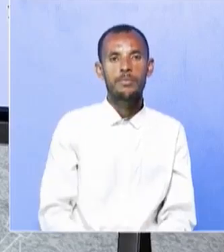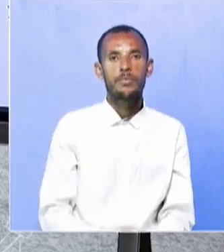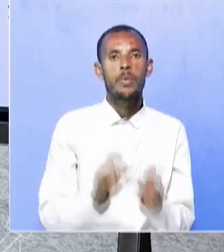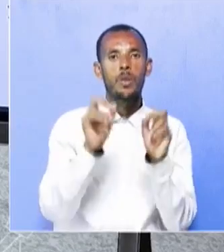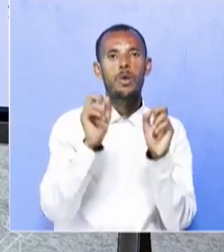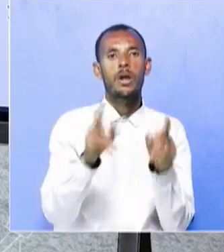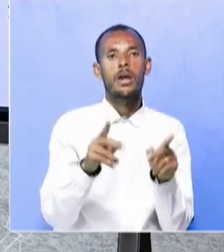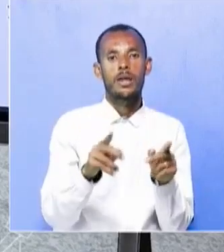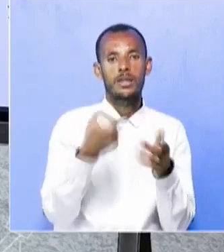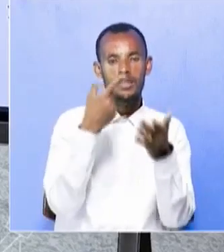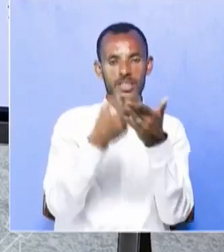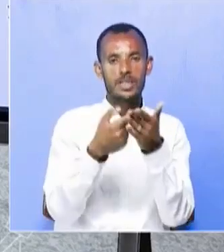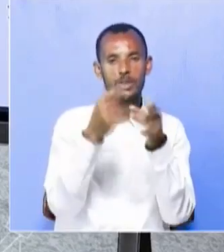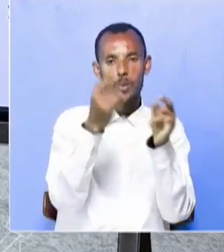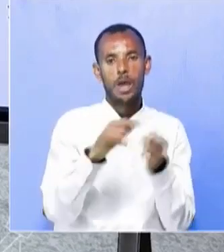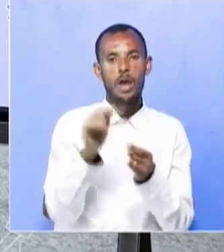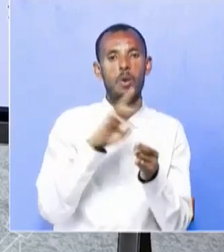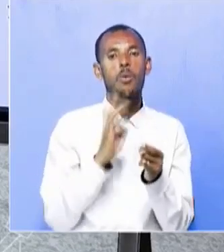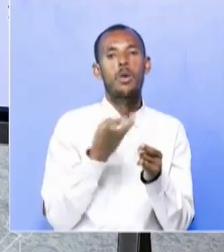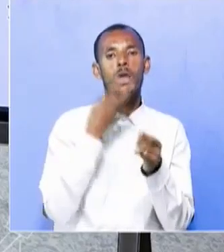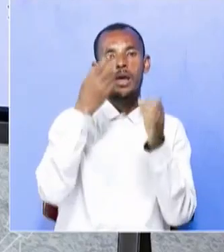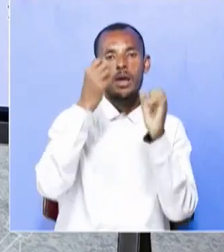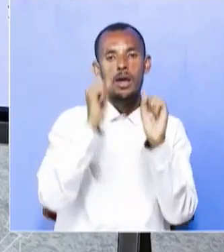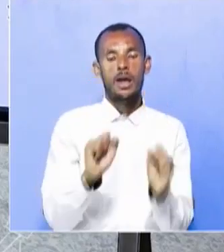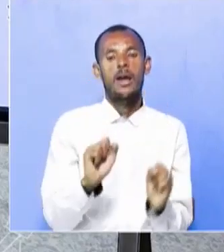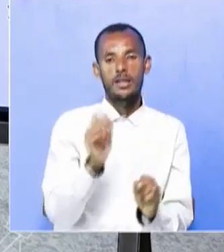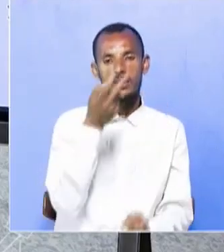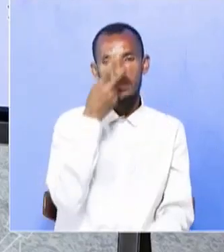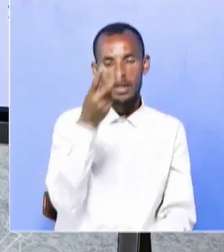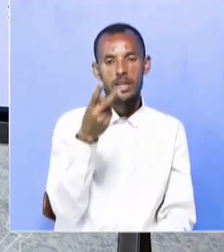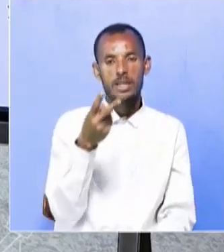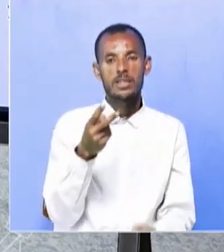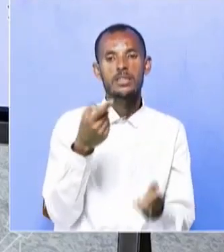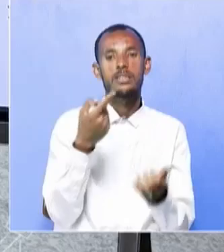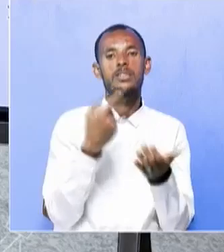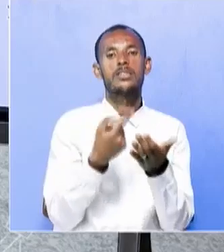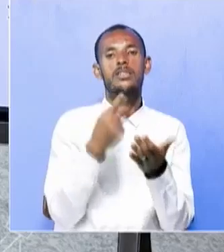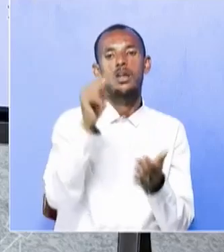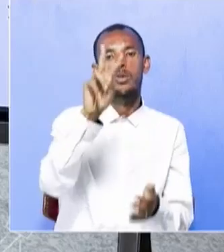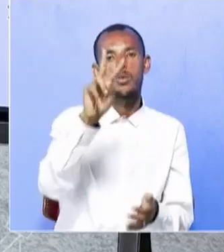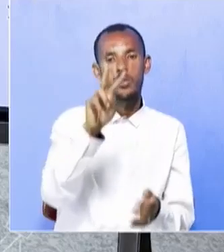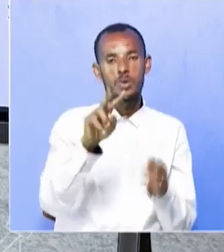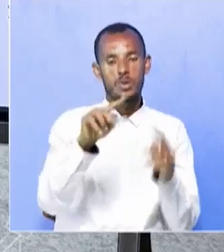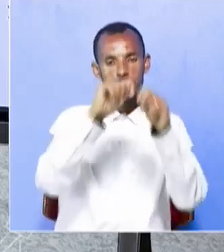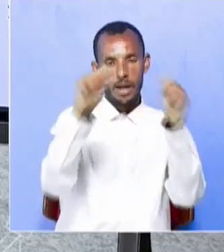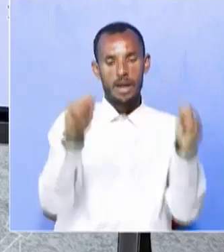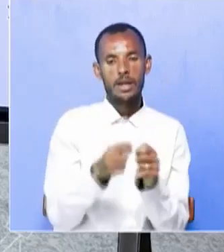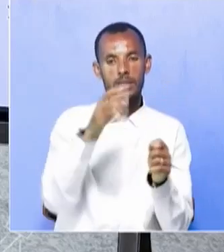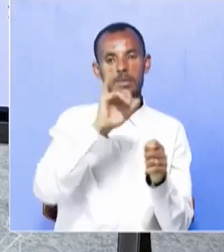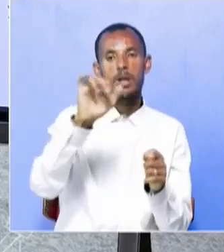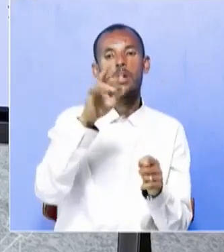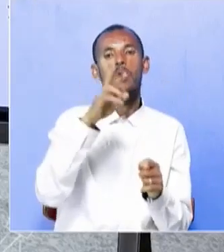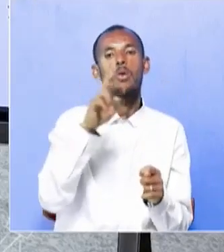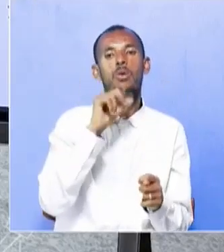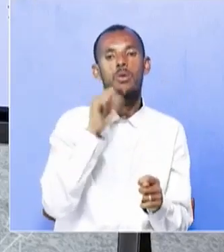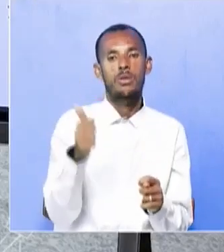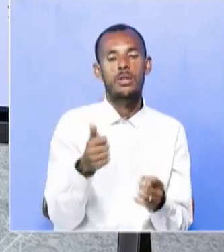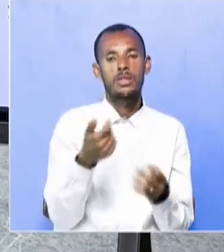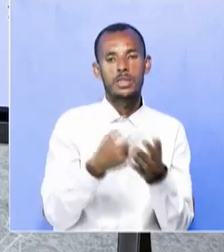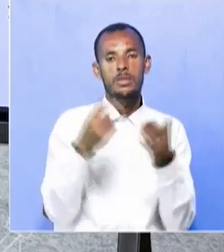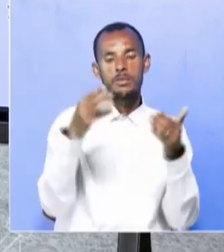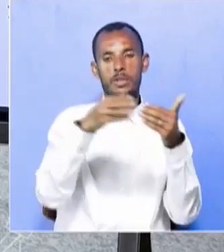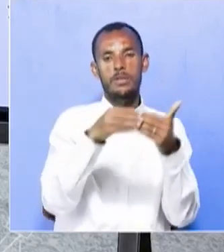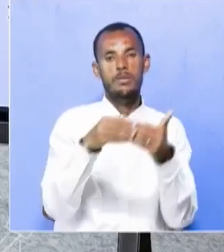Okay? So this way we can check whether two triangles are similar or not. Okay? This